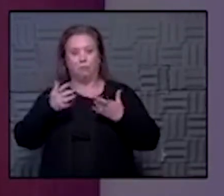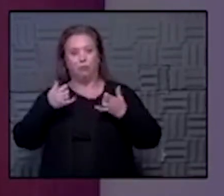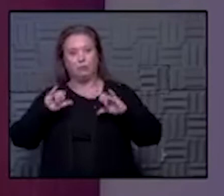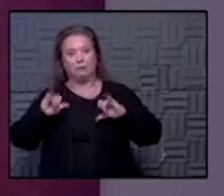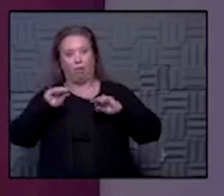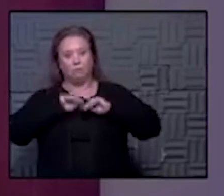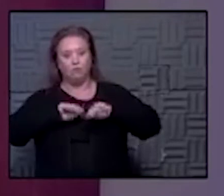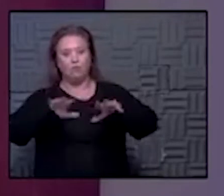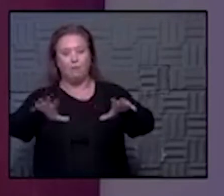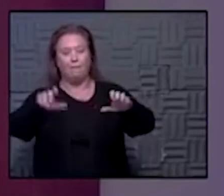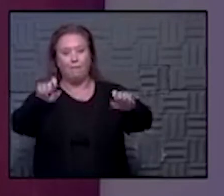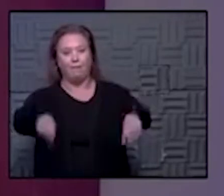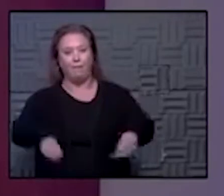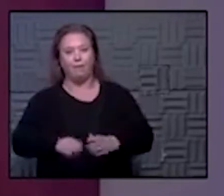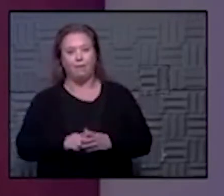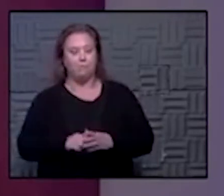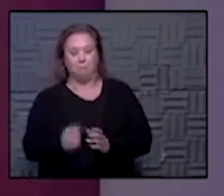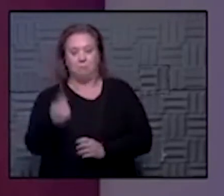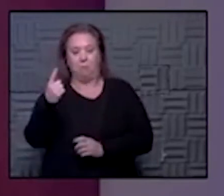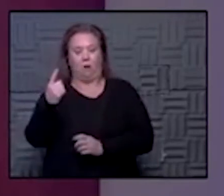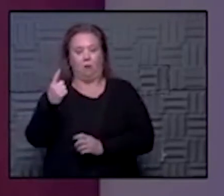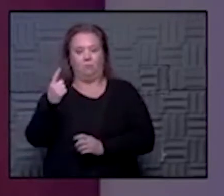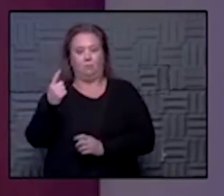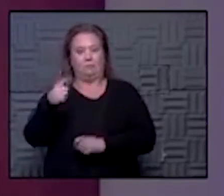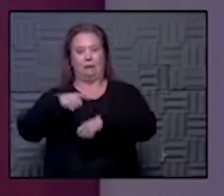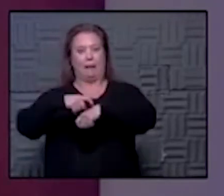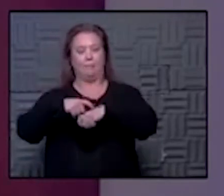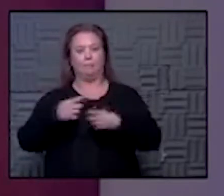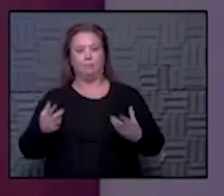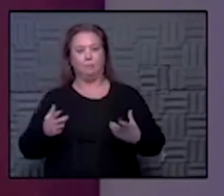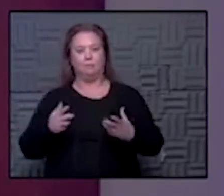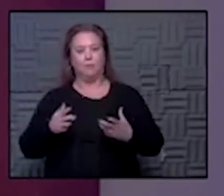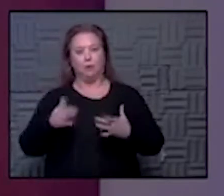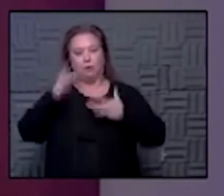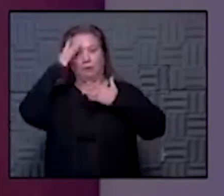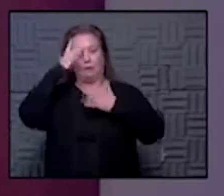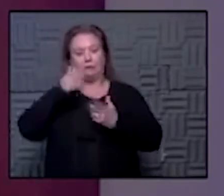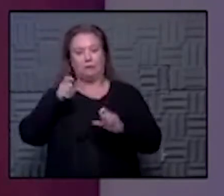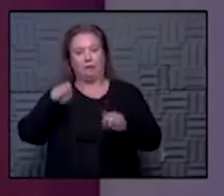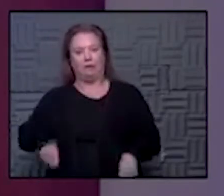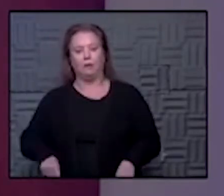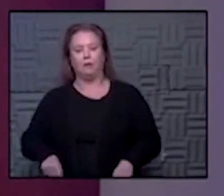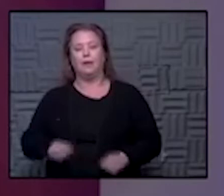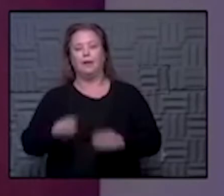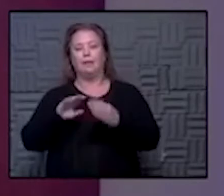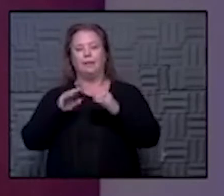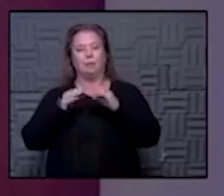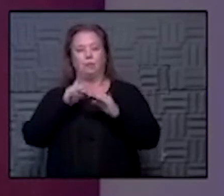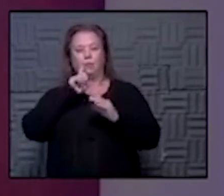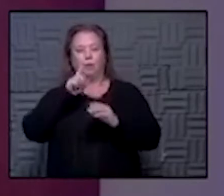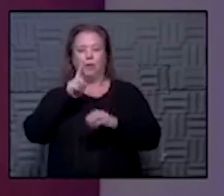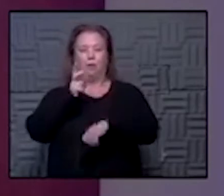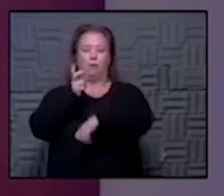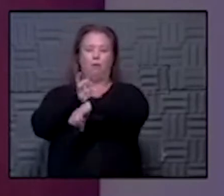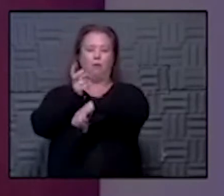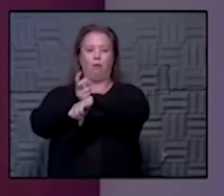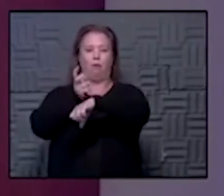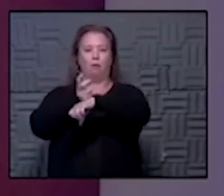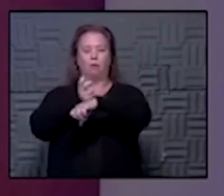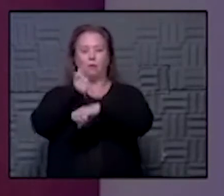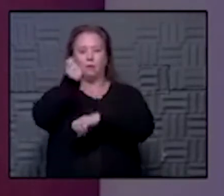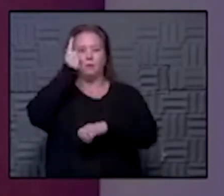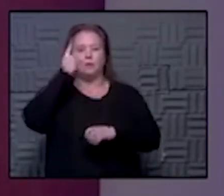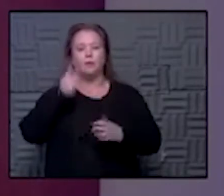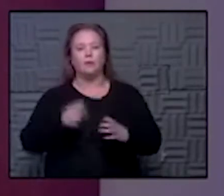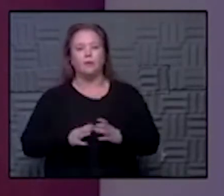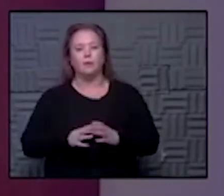So you don't know, and it just takes one episode, and you could wind up getting it. So these numbers are really difficult to really wrap your head around,